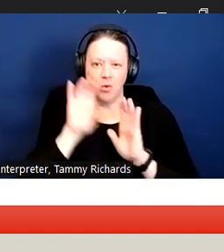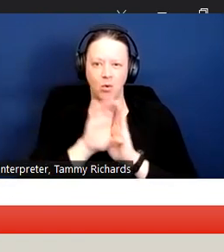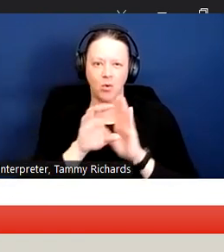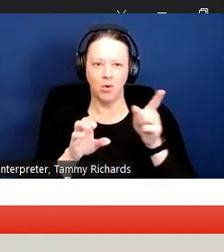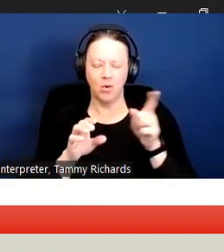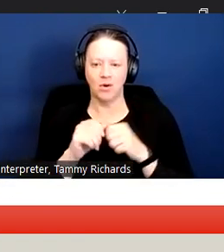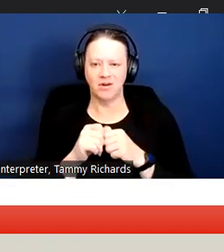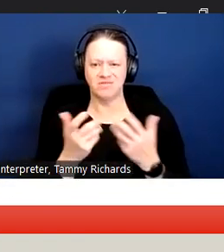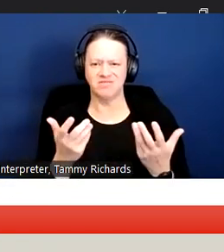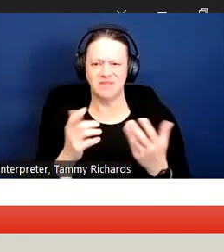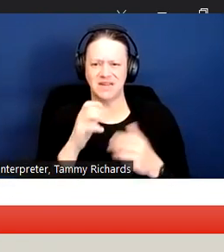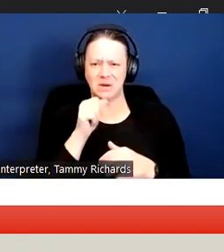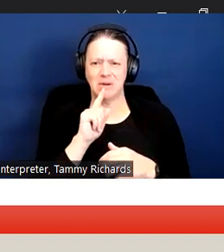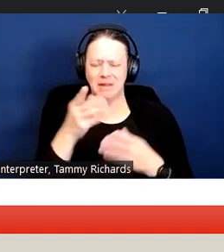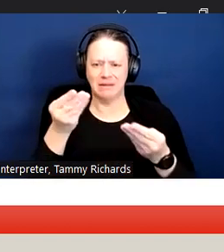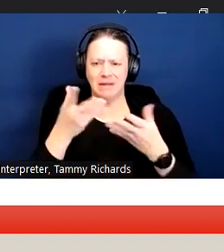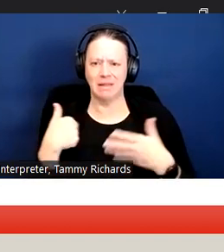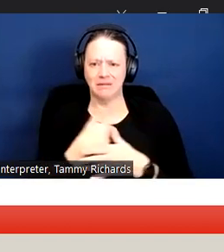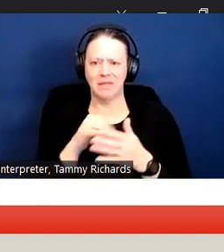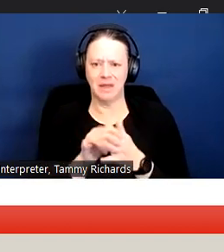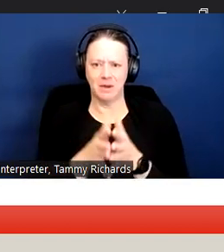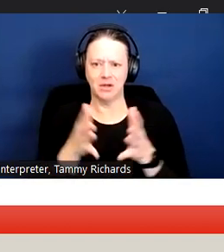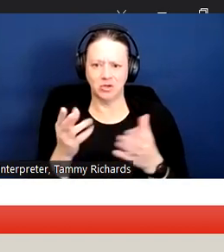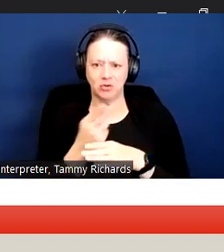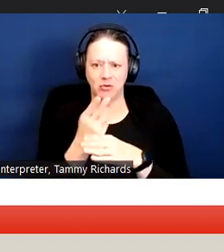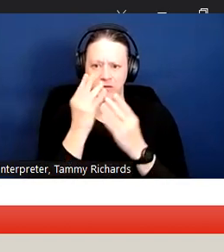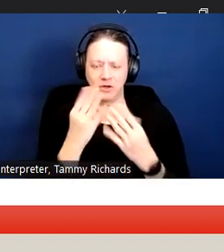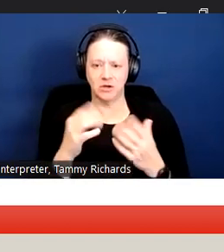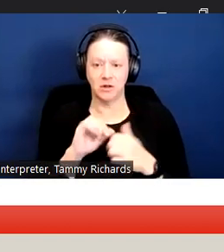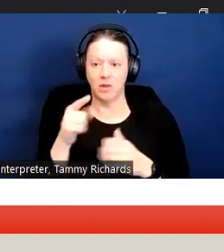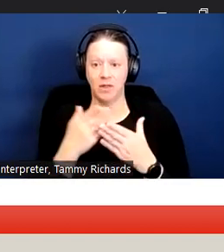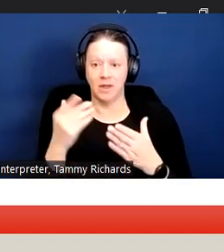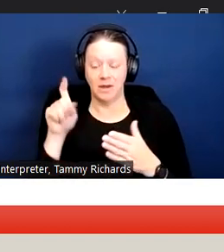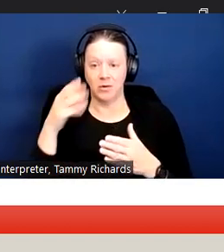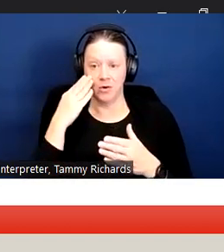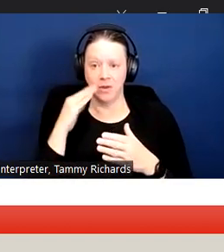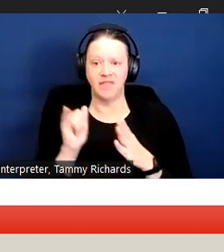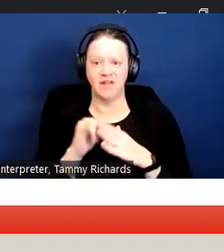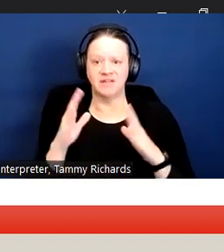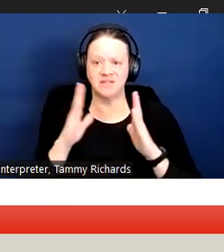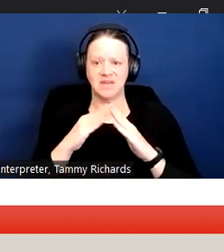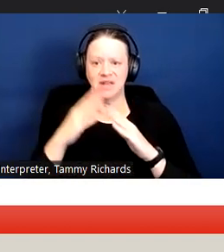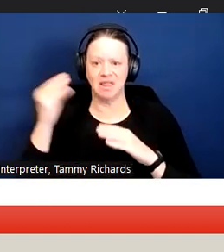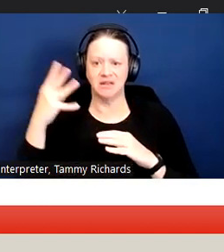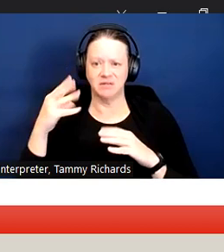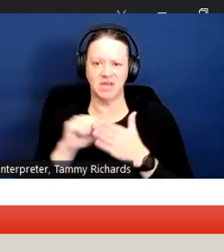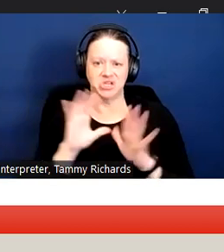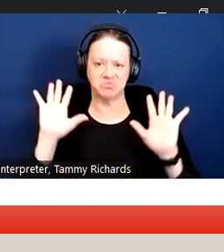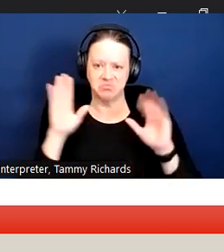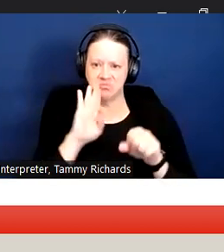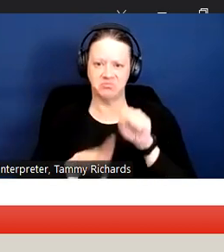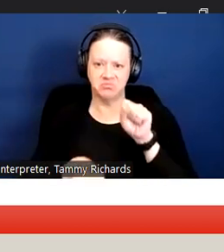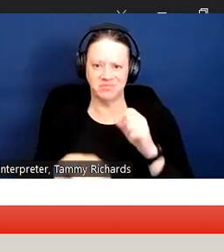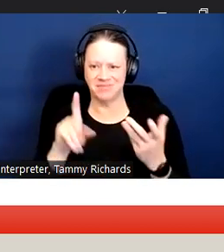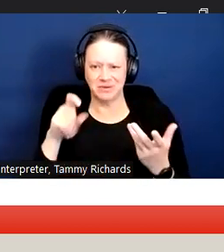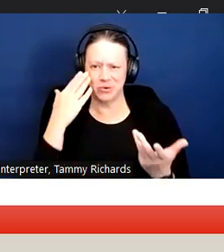really tell us all that much useful information. All I really needed to know is that this is the City Lights page. So that's, you